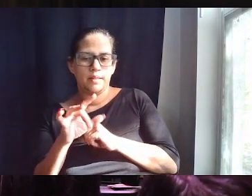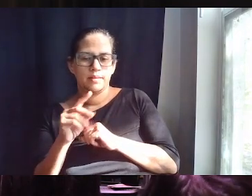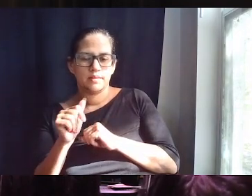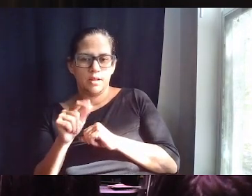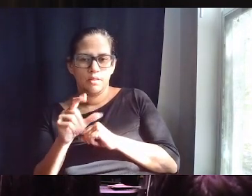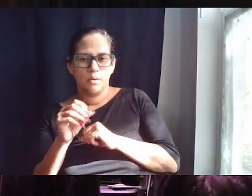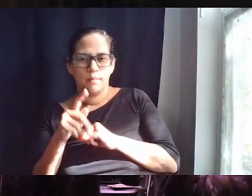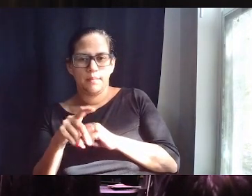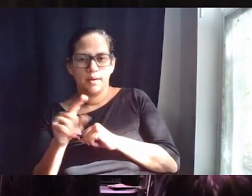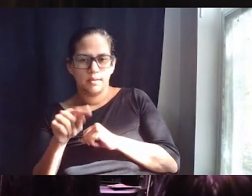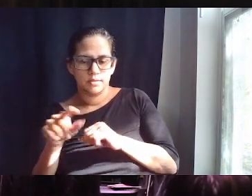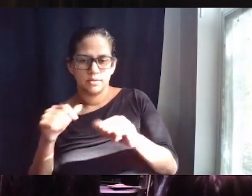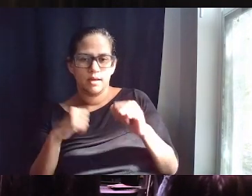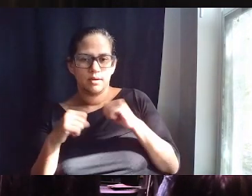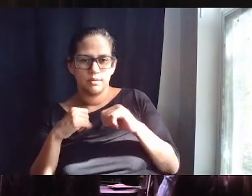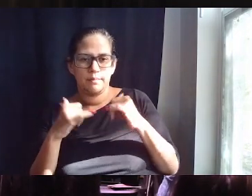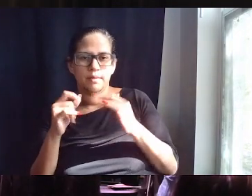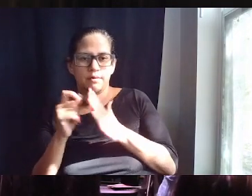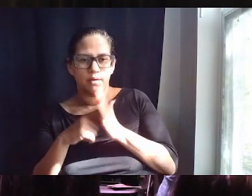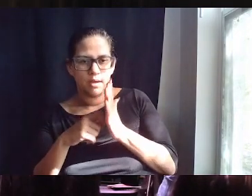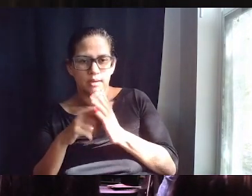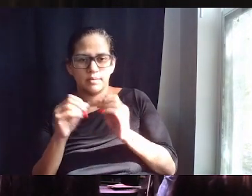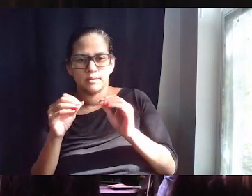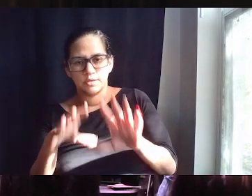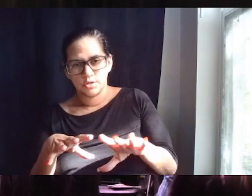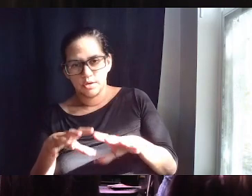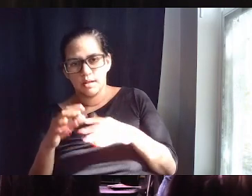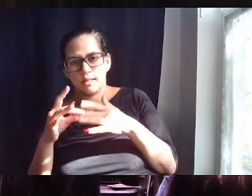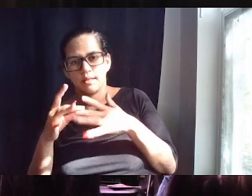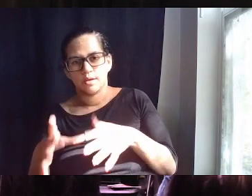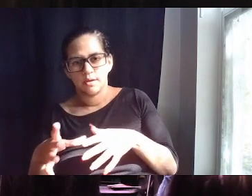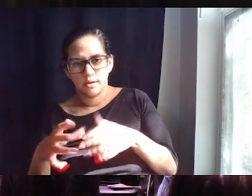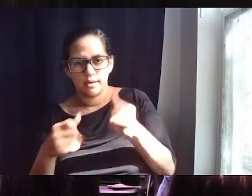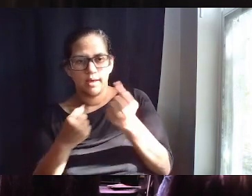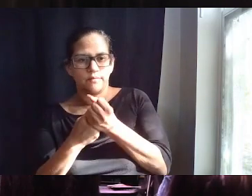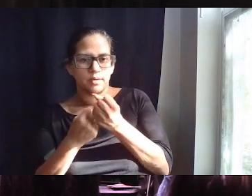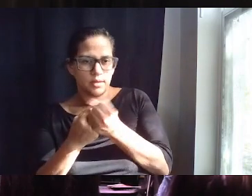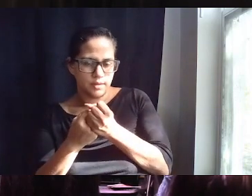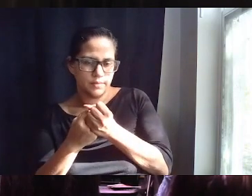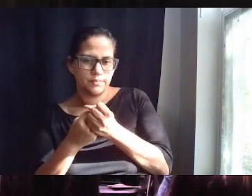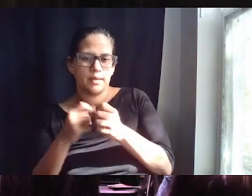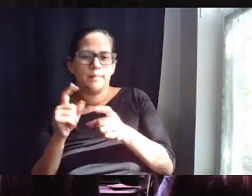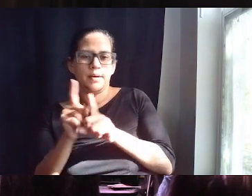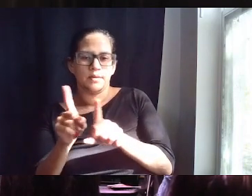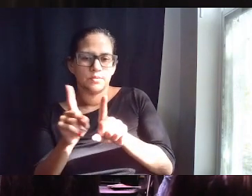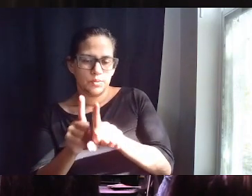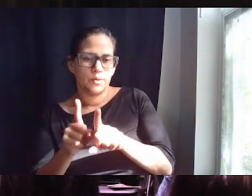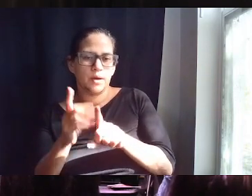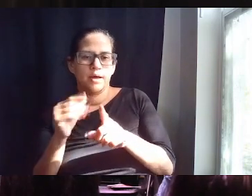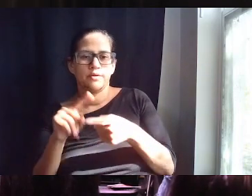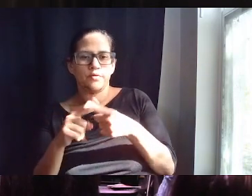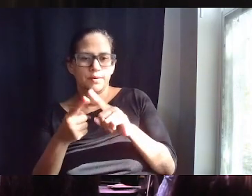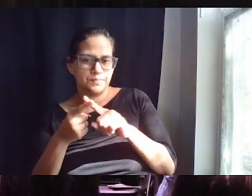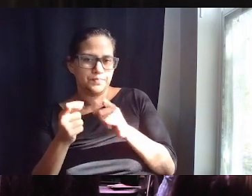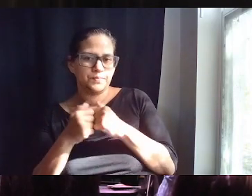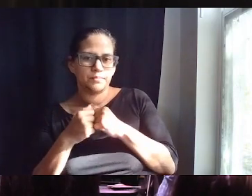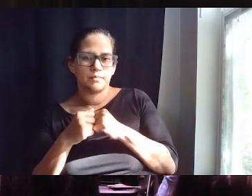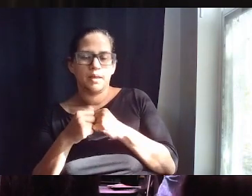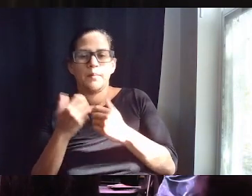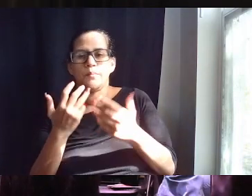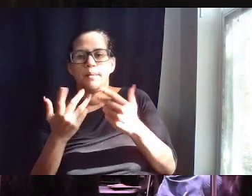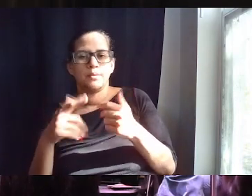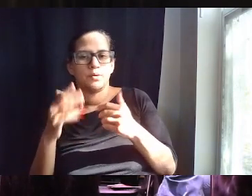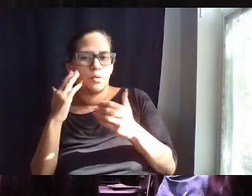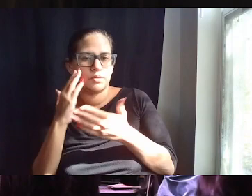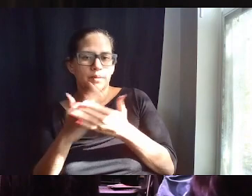a playwright, a teacher, a leader, an advocate, a mentor, and a friend. Perhaps you know some of her work,